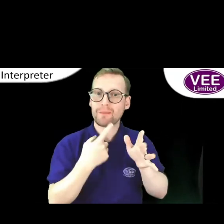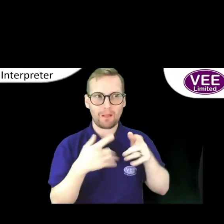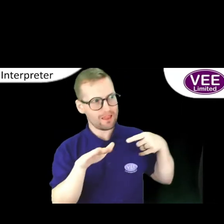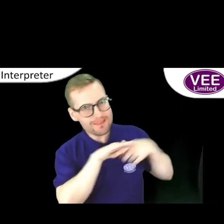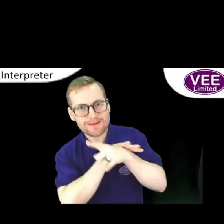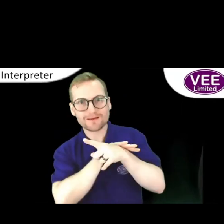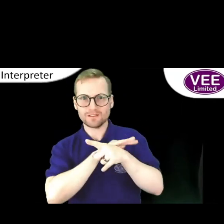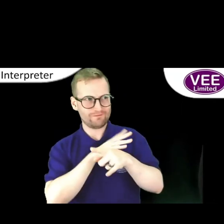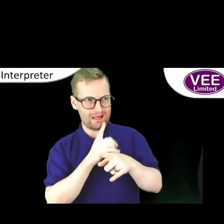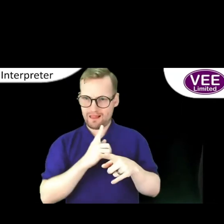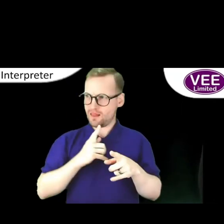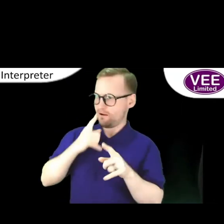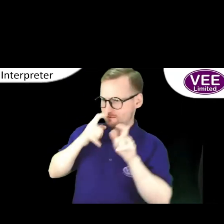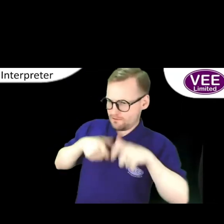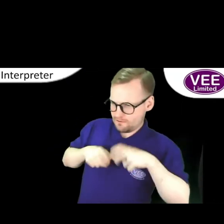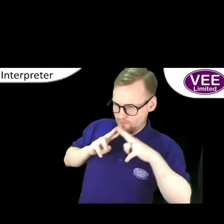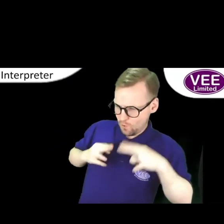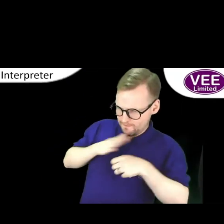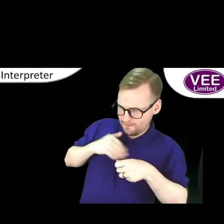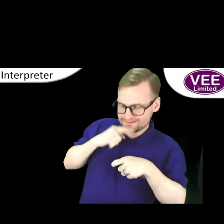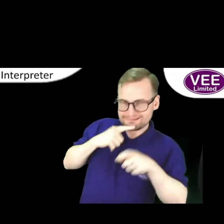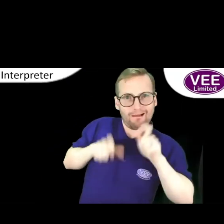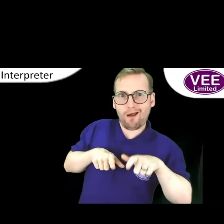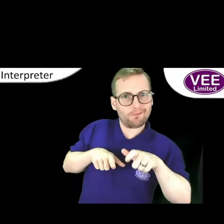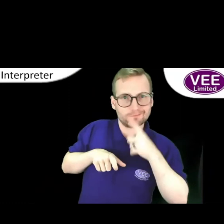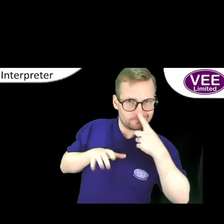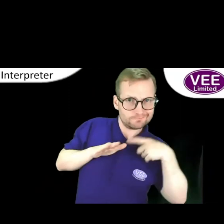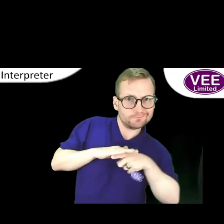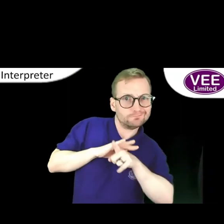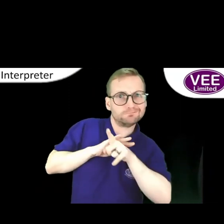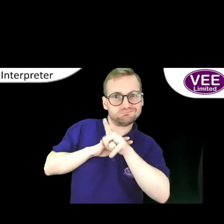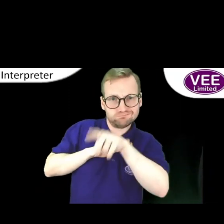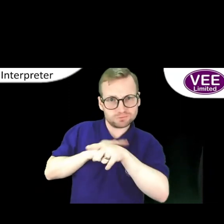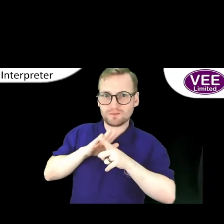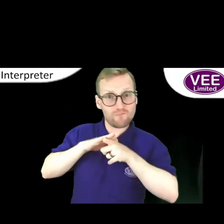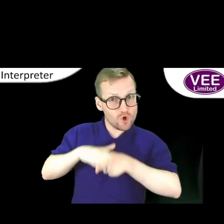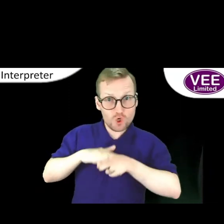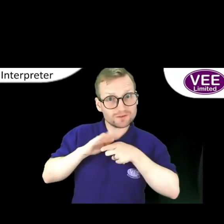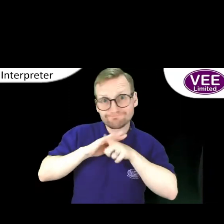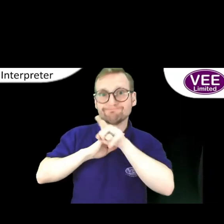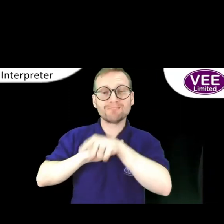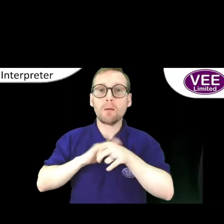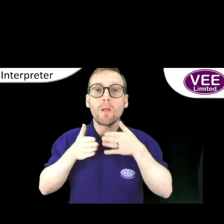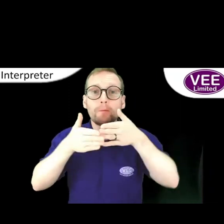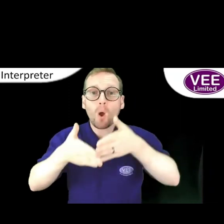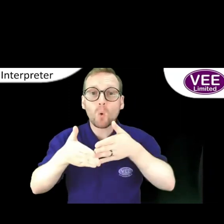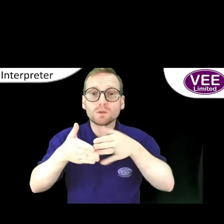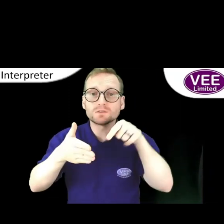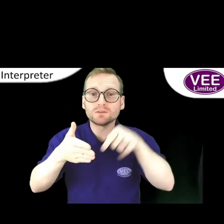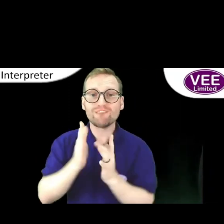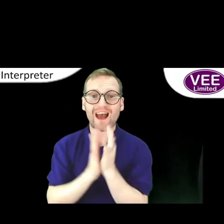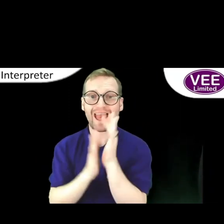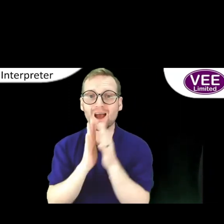They felt they had no other choice but to take this journey. Tragically, the boat caught fire,